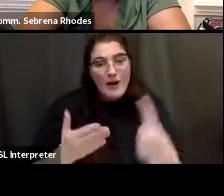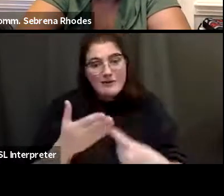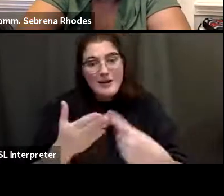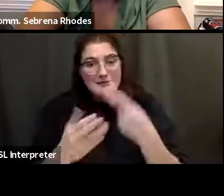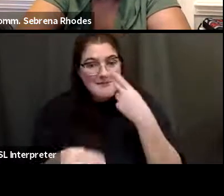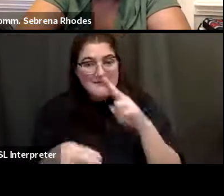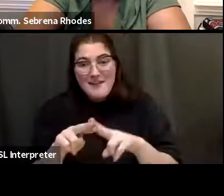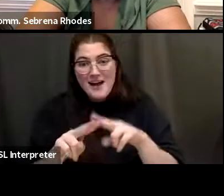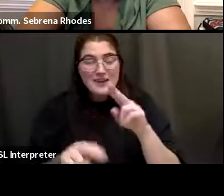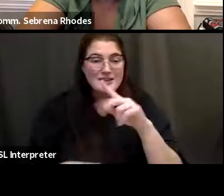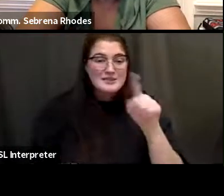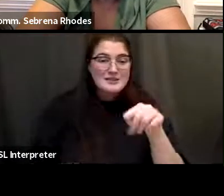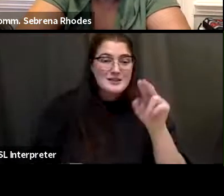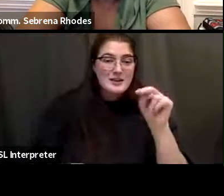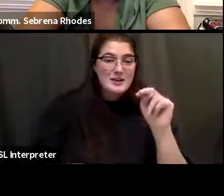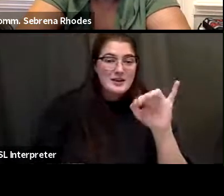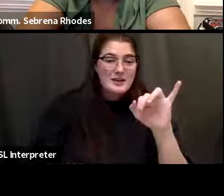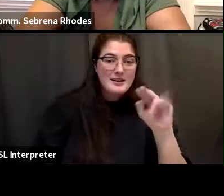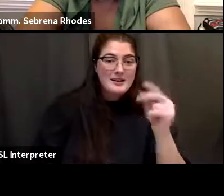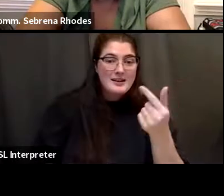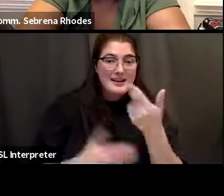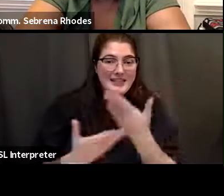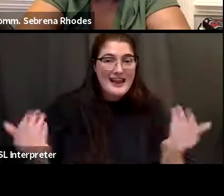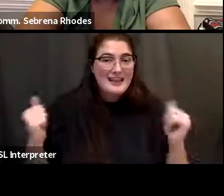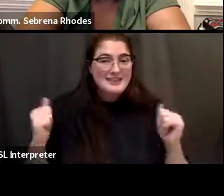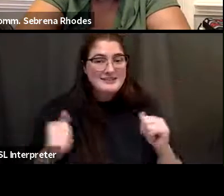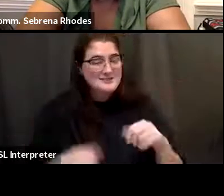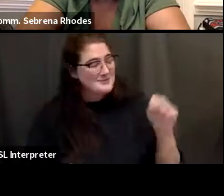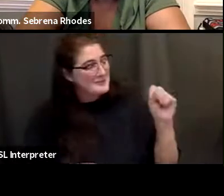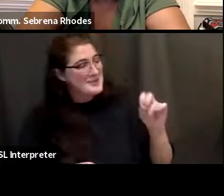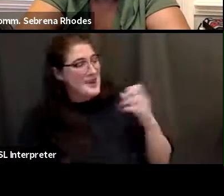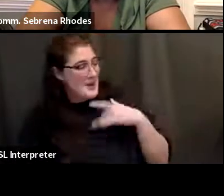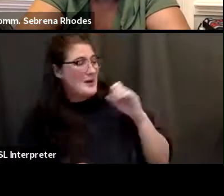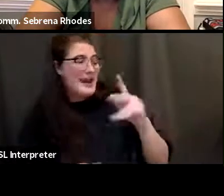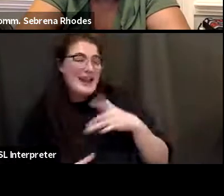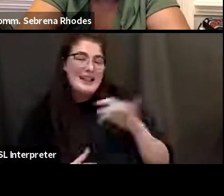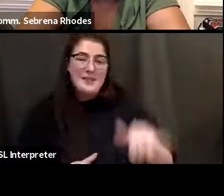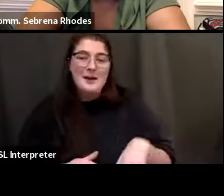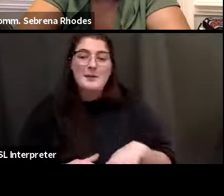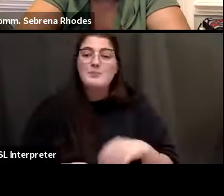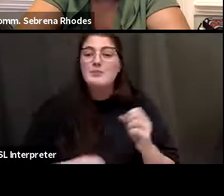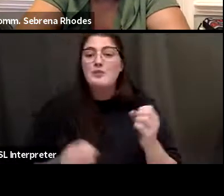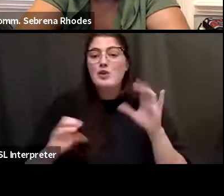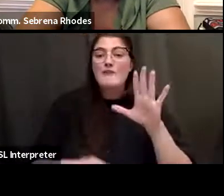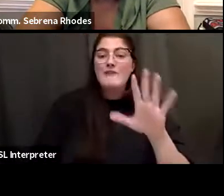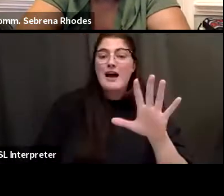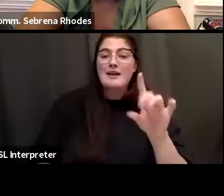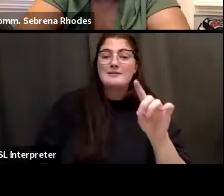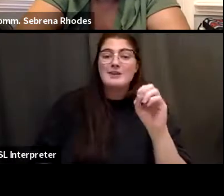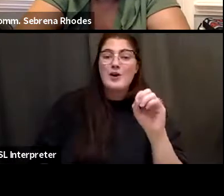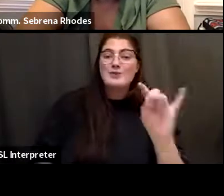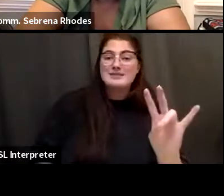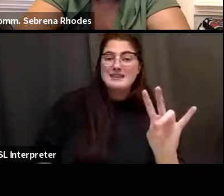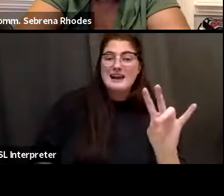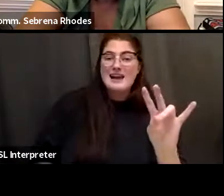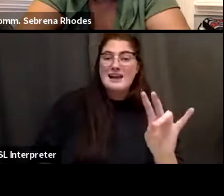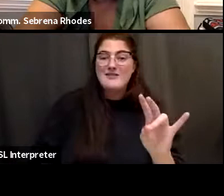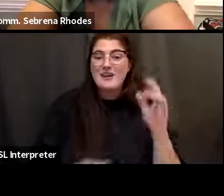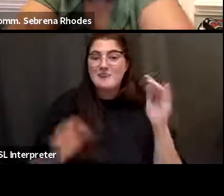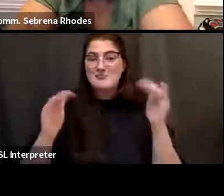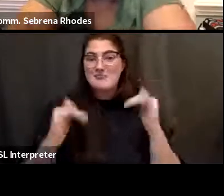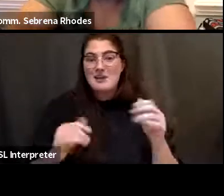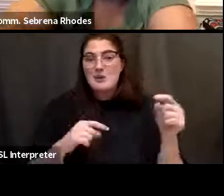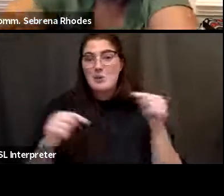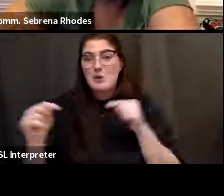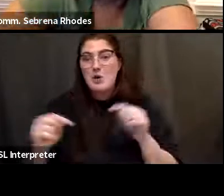zoning stuff. Fun zoning stuff. I like it. So 5D07, and then we'll come